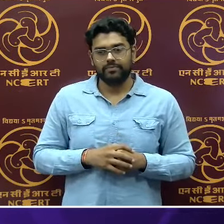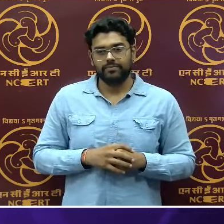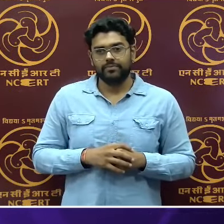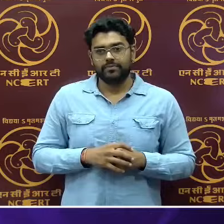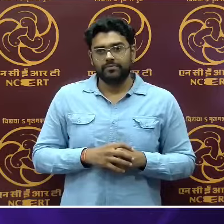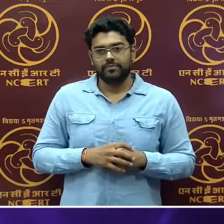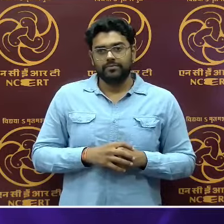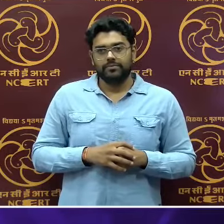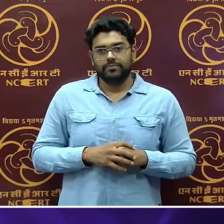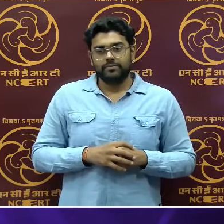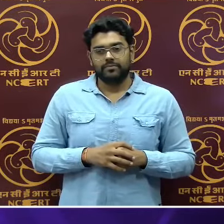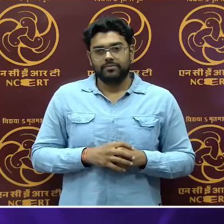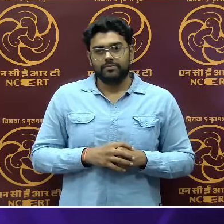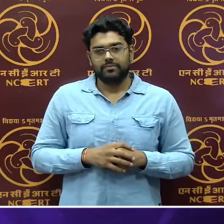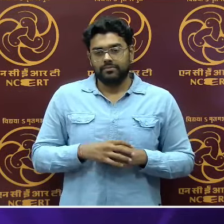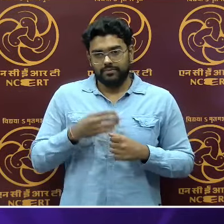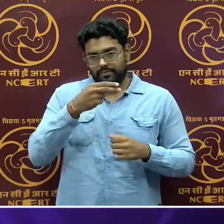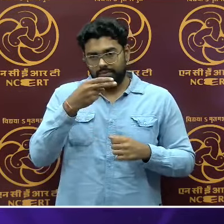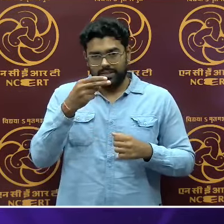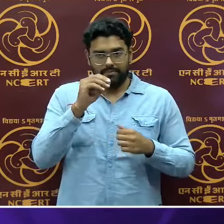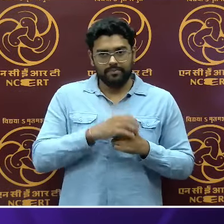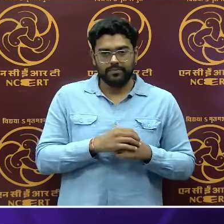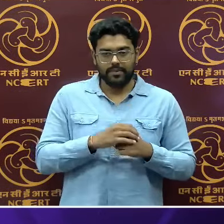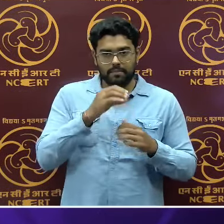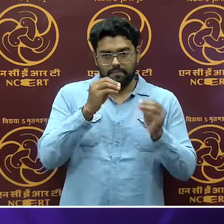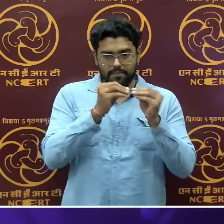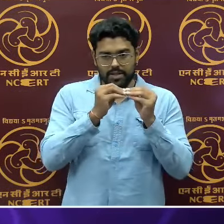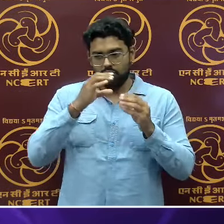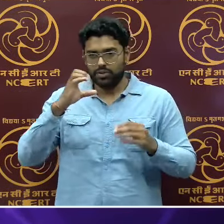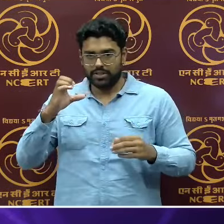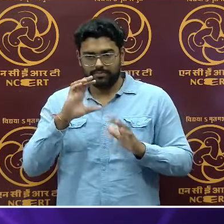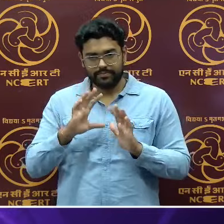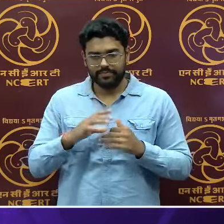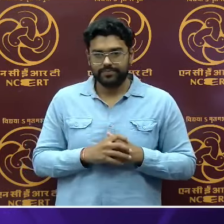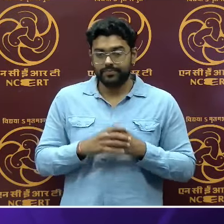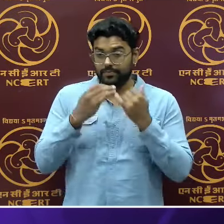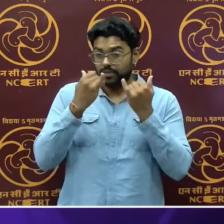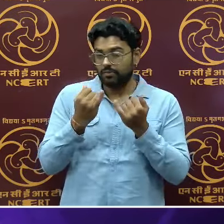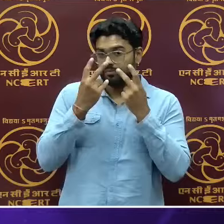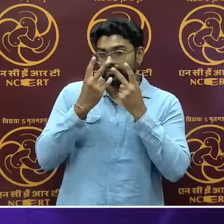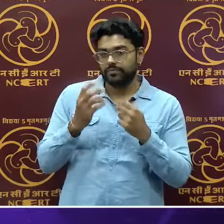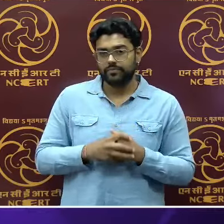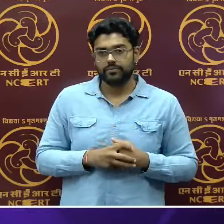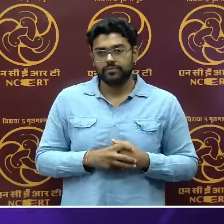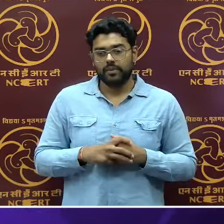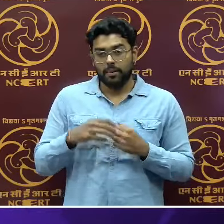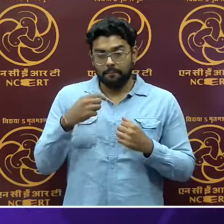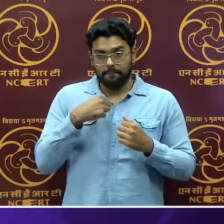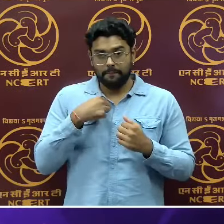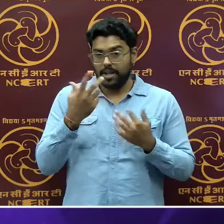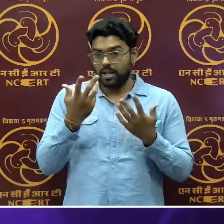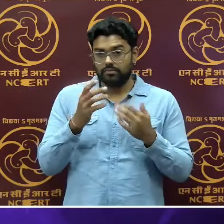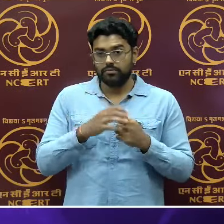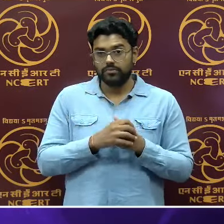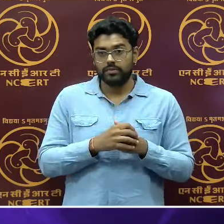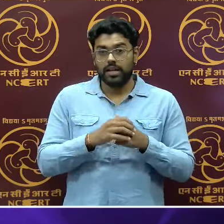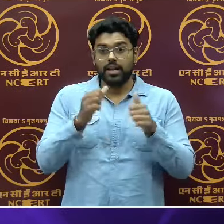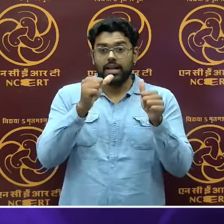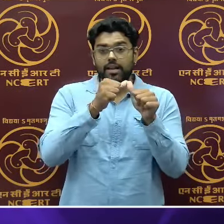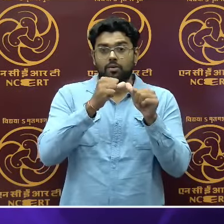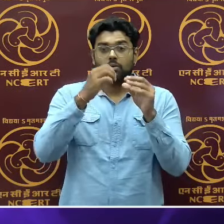centimeters and let me name it as BC. Okay. Now, I have to mark how much is